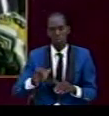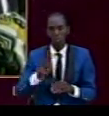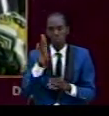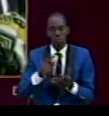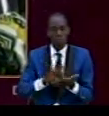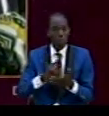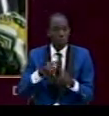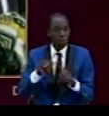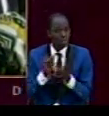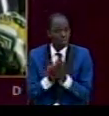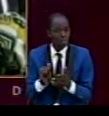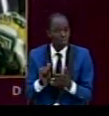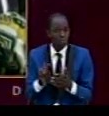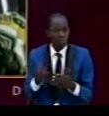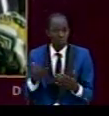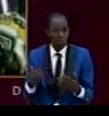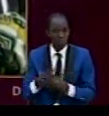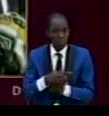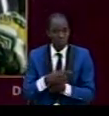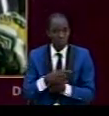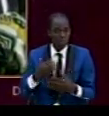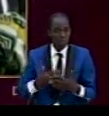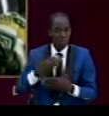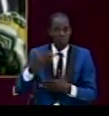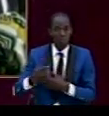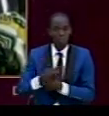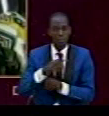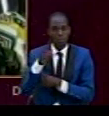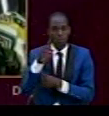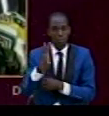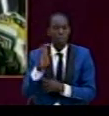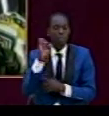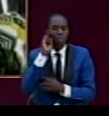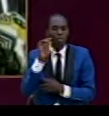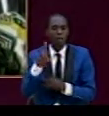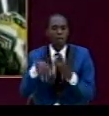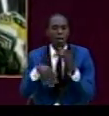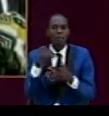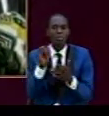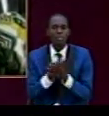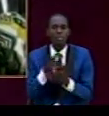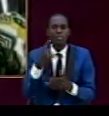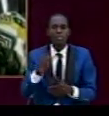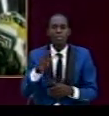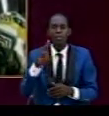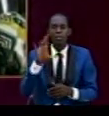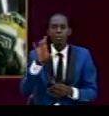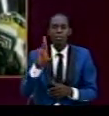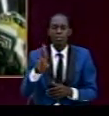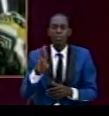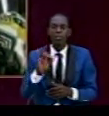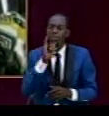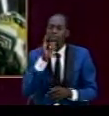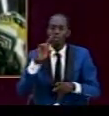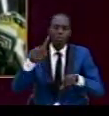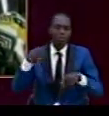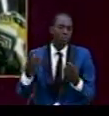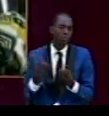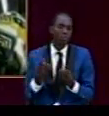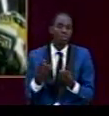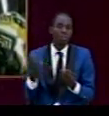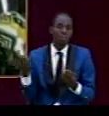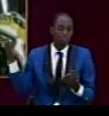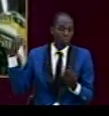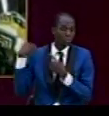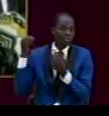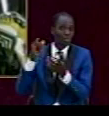day, the second day, 26th, I discovered that the ulcer is gone. Since that day till today,